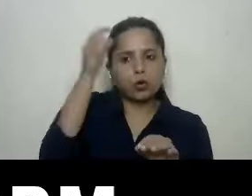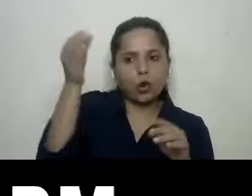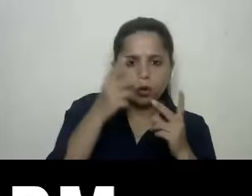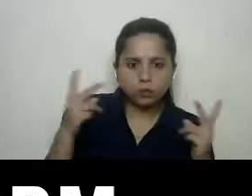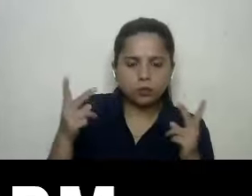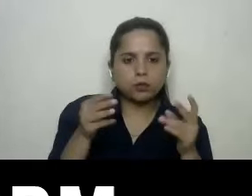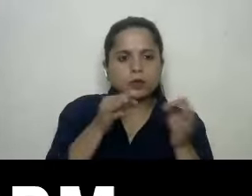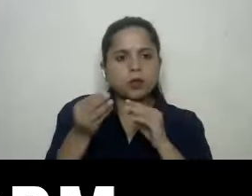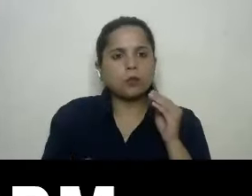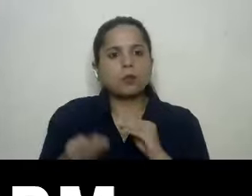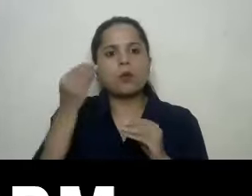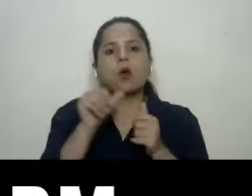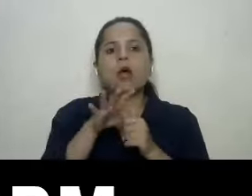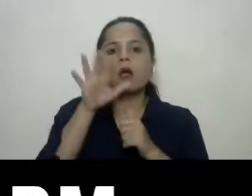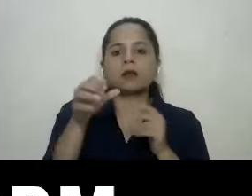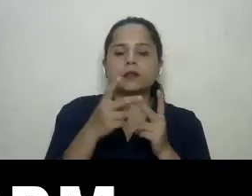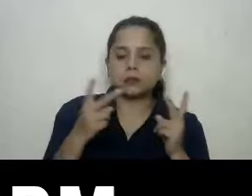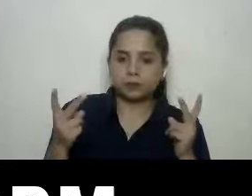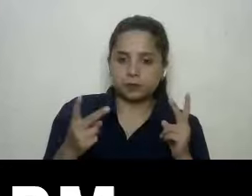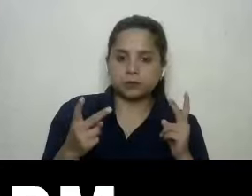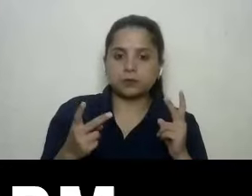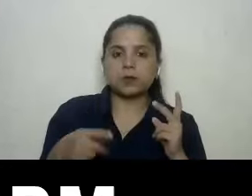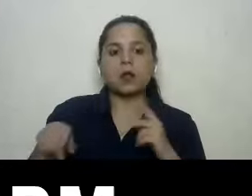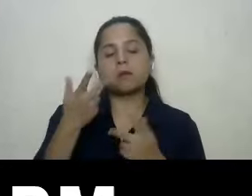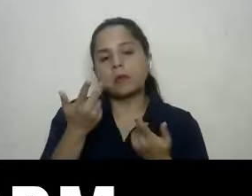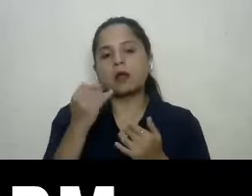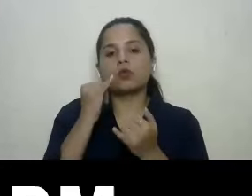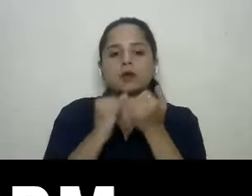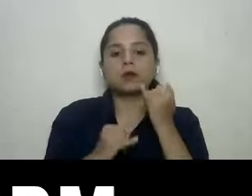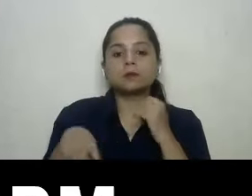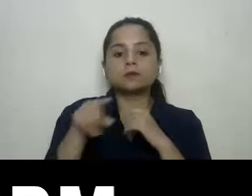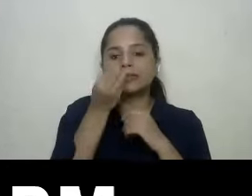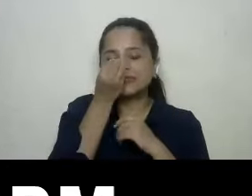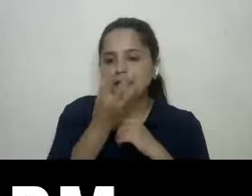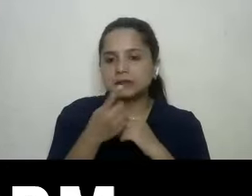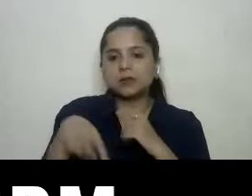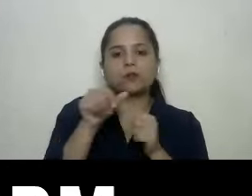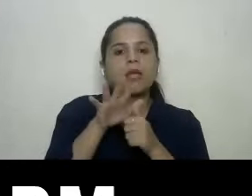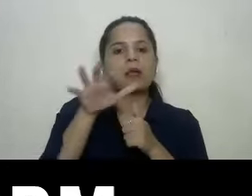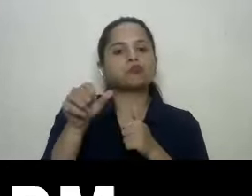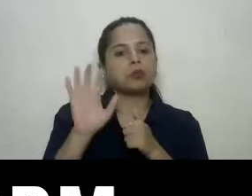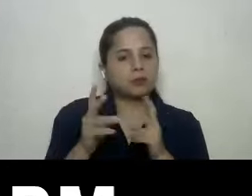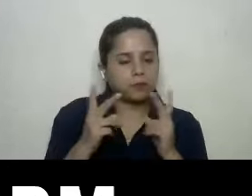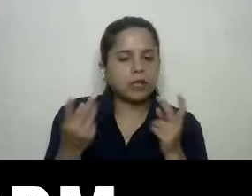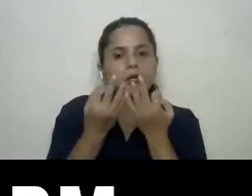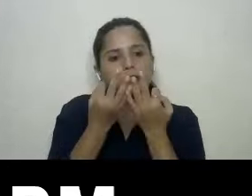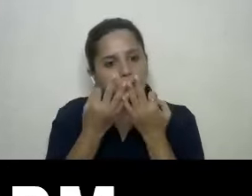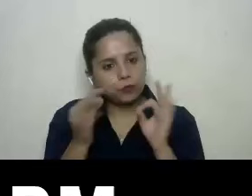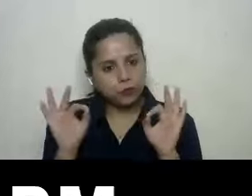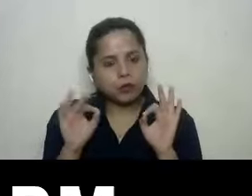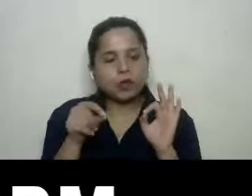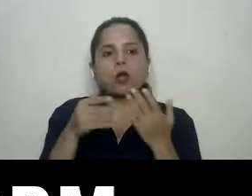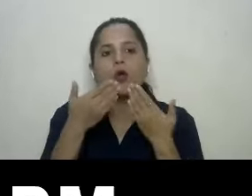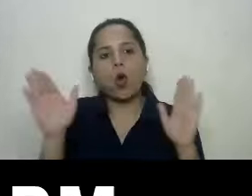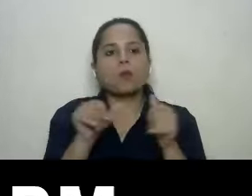more accessible way. And lastly, easily accessible, free, and open